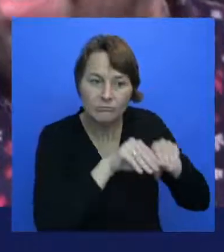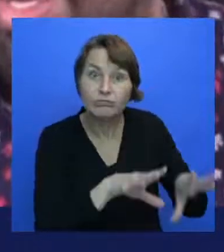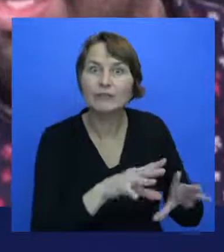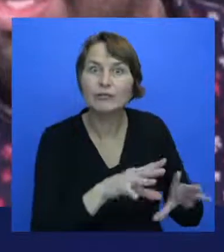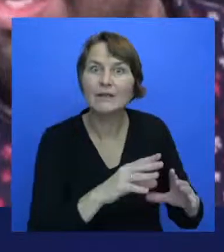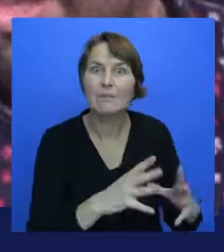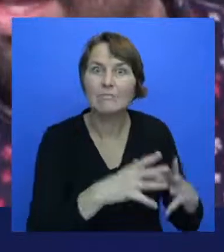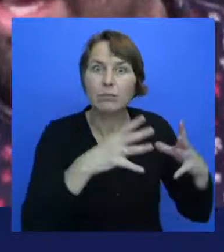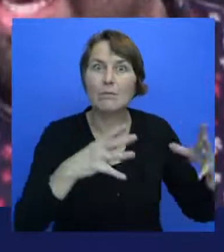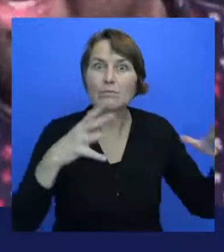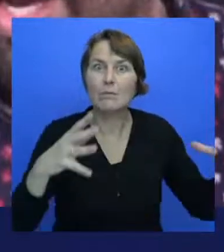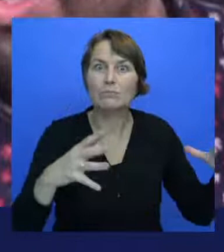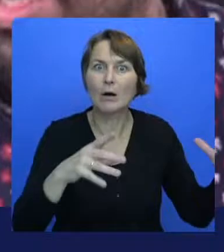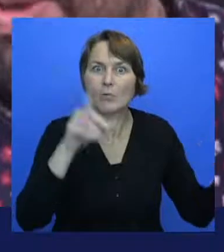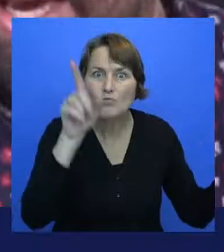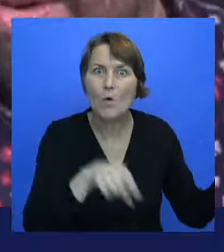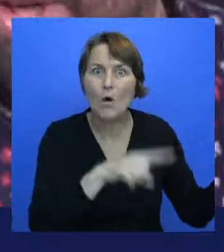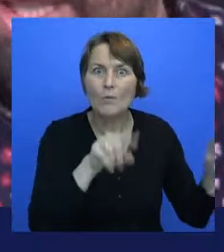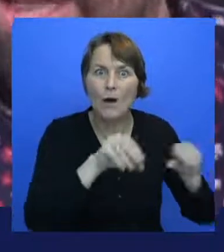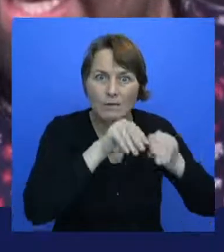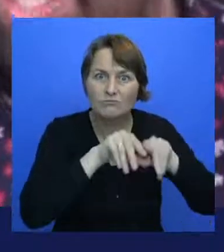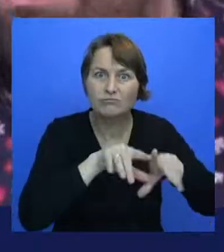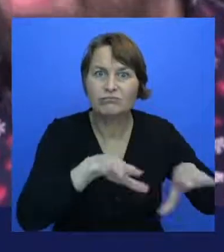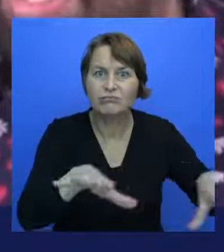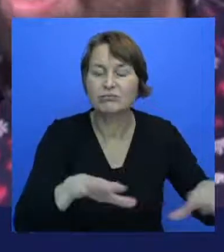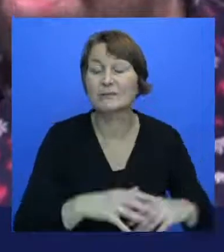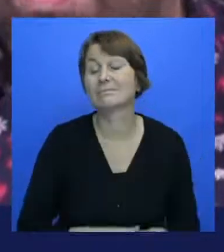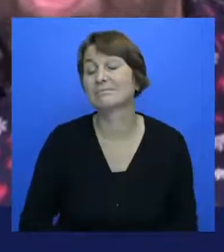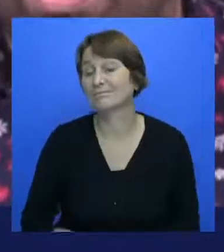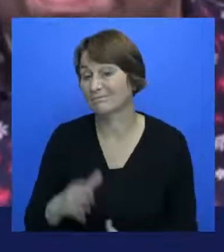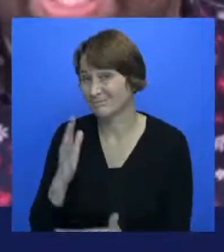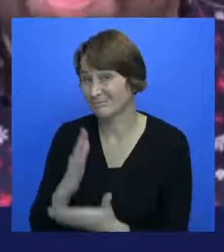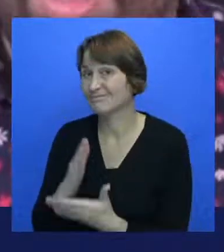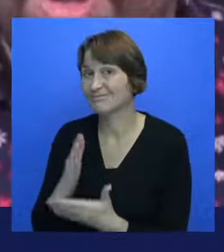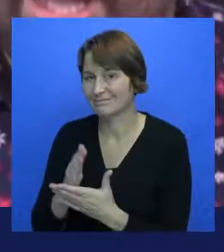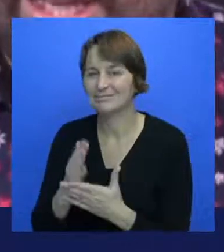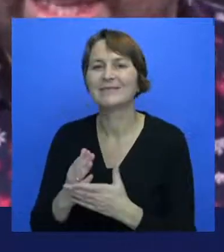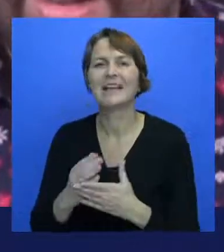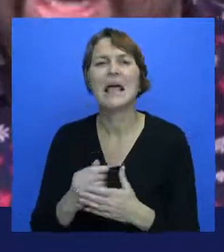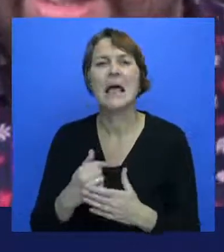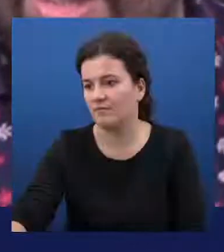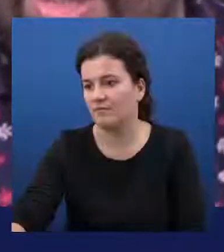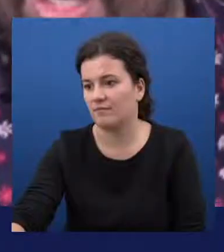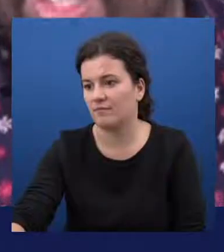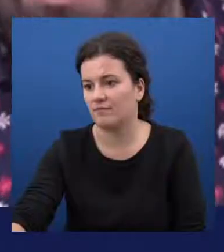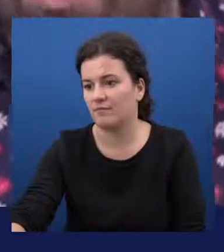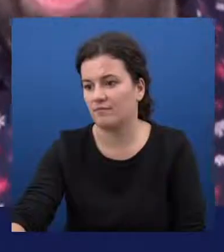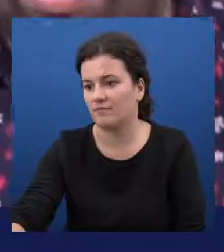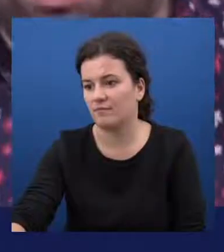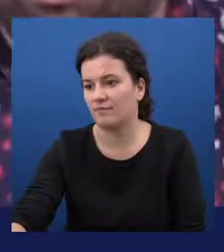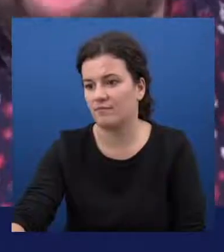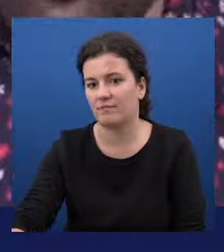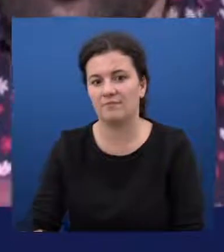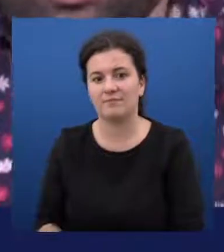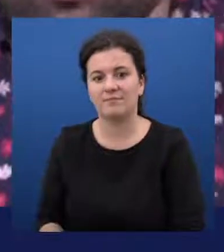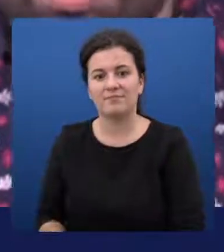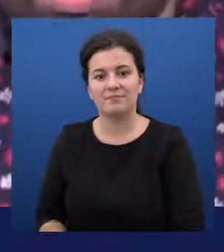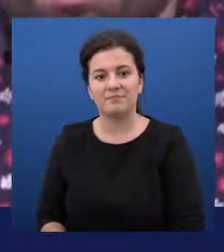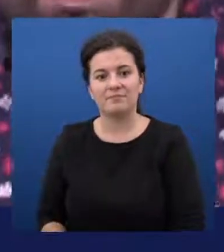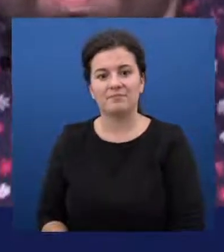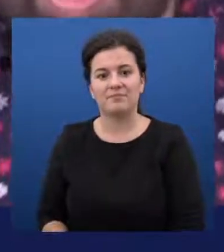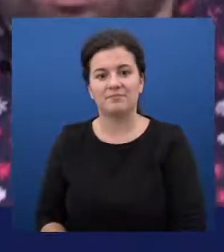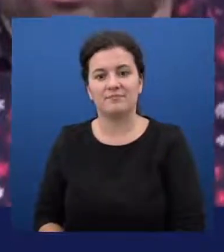Amen. And I was in a panel once, and I think I got invited to the wrong panel. It was like in Texas for like